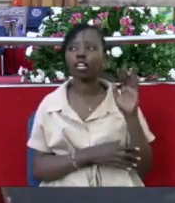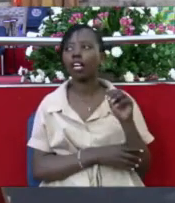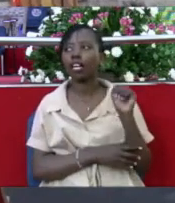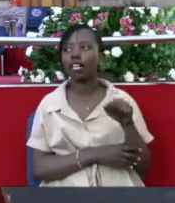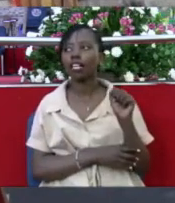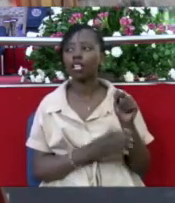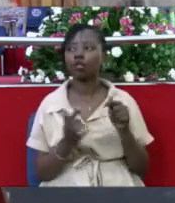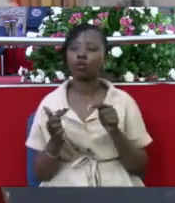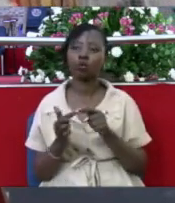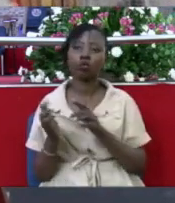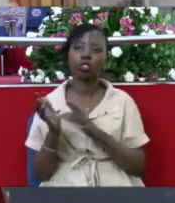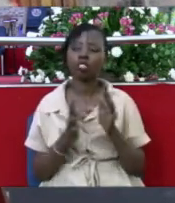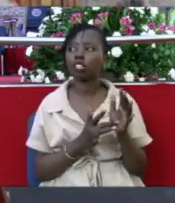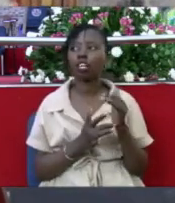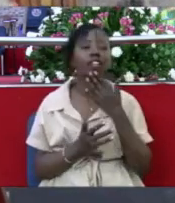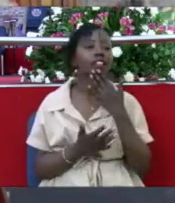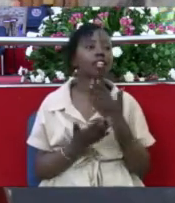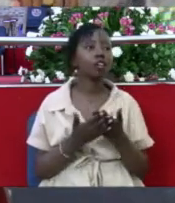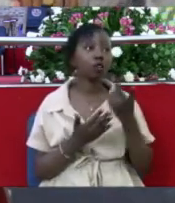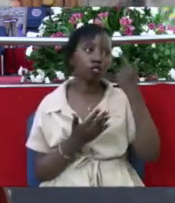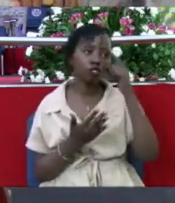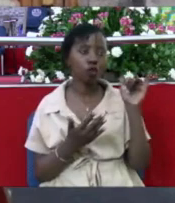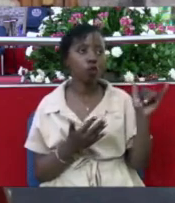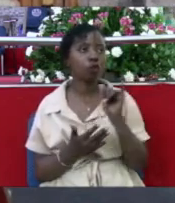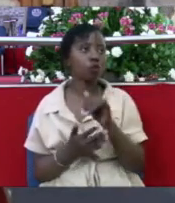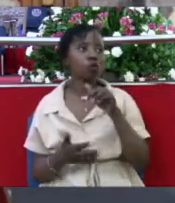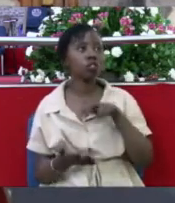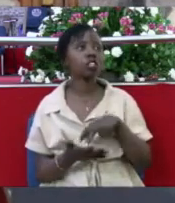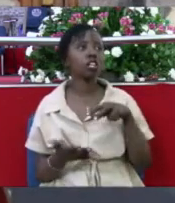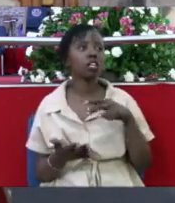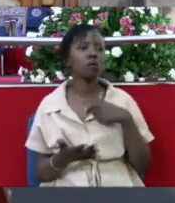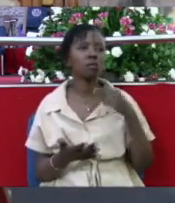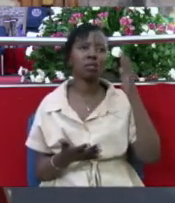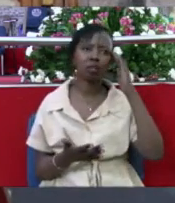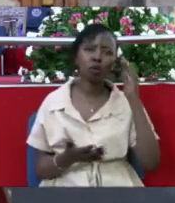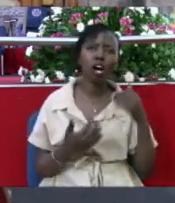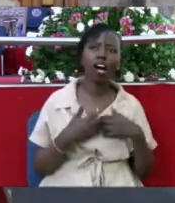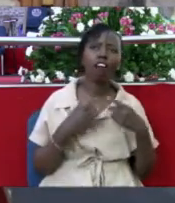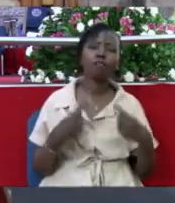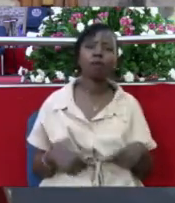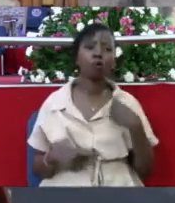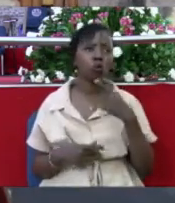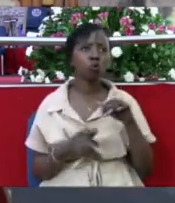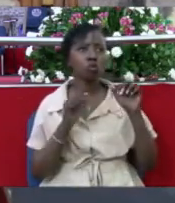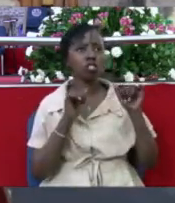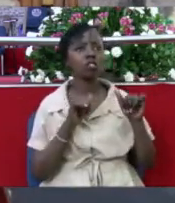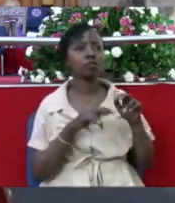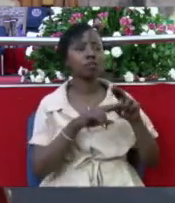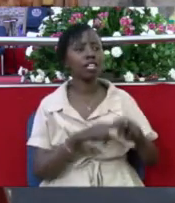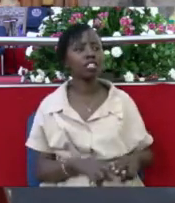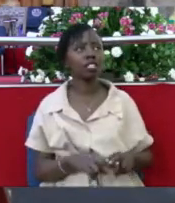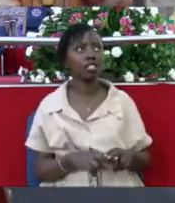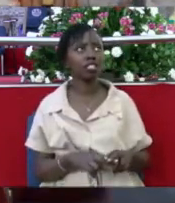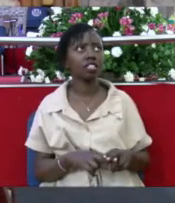thank you for those who are still standing. I know right now there are some of you who may be seated, and there is something